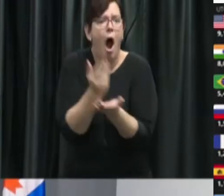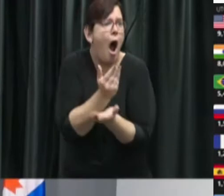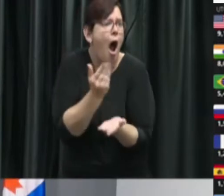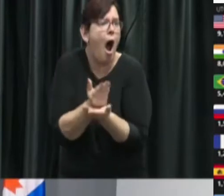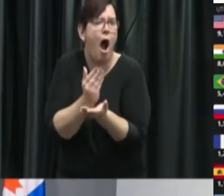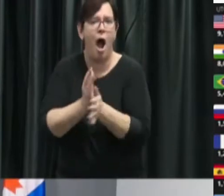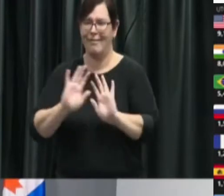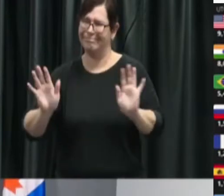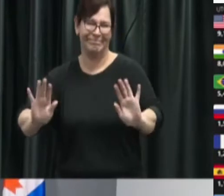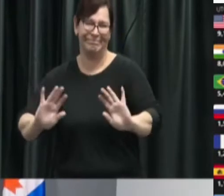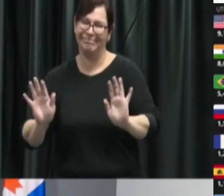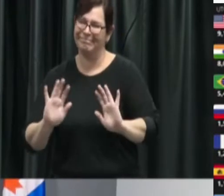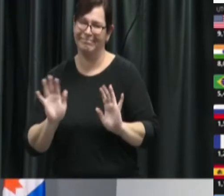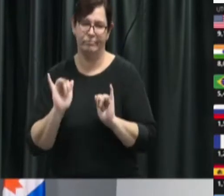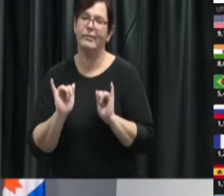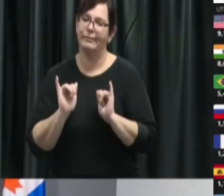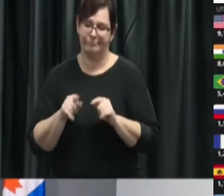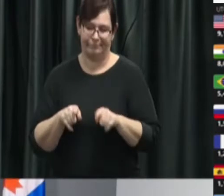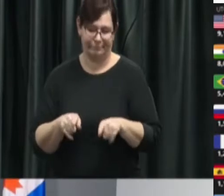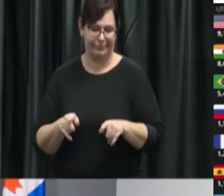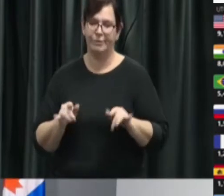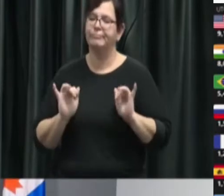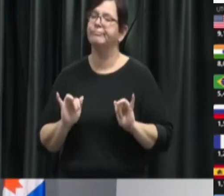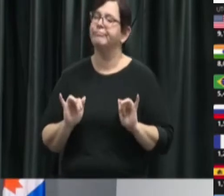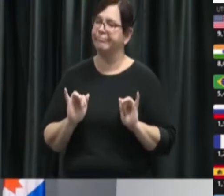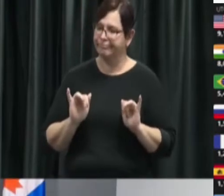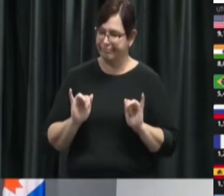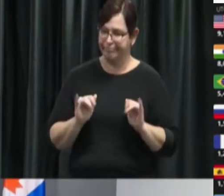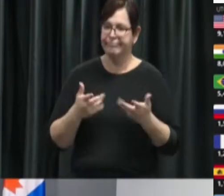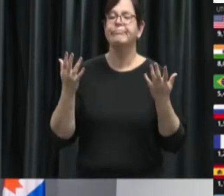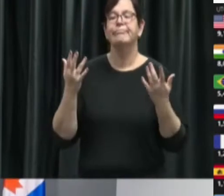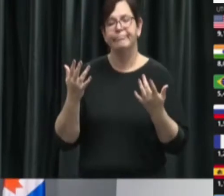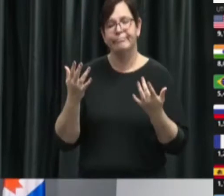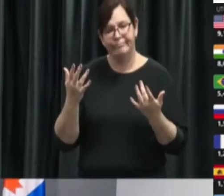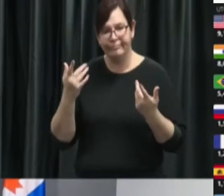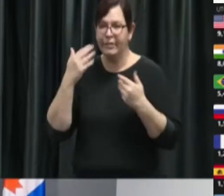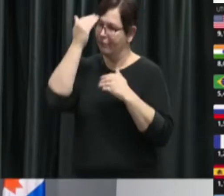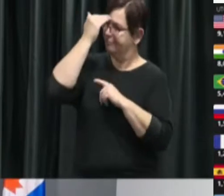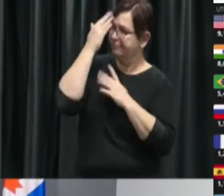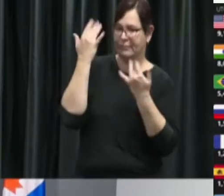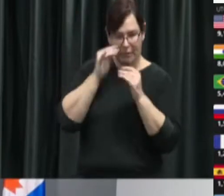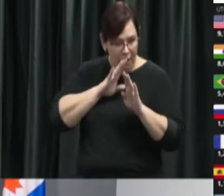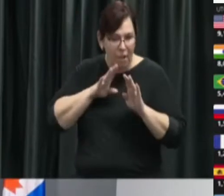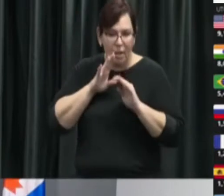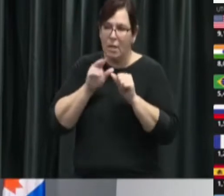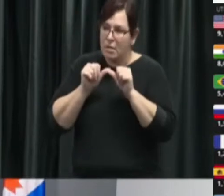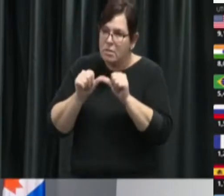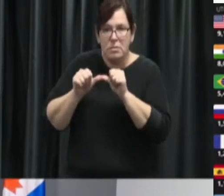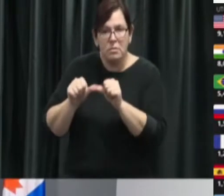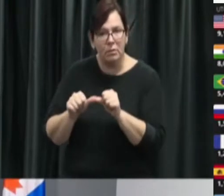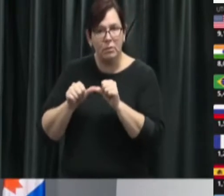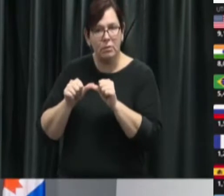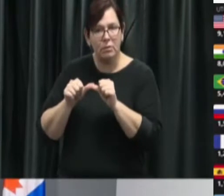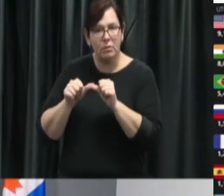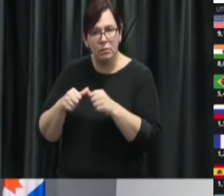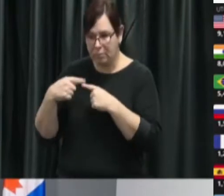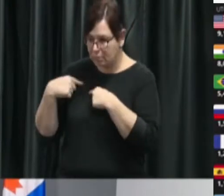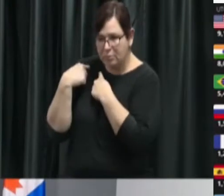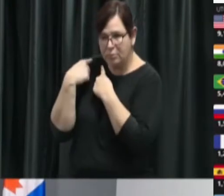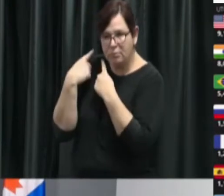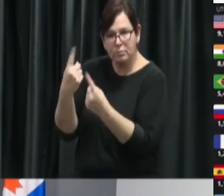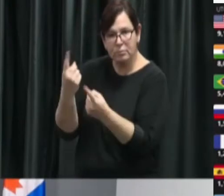just the latest chapter in a troubling one. Through the pandemic, there has been focus on the heavy burden